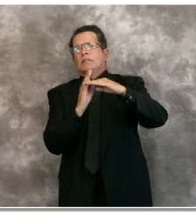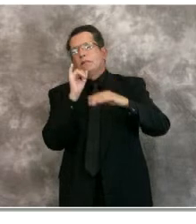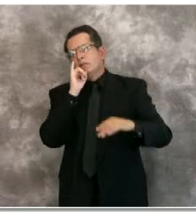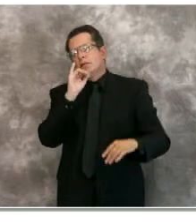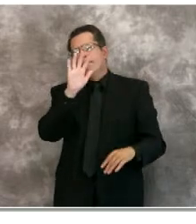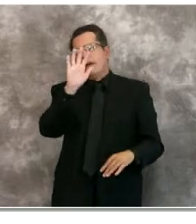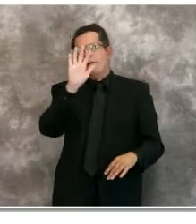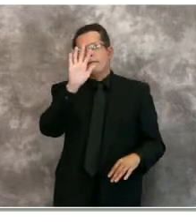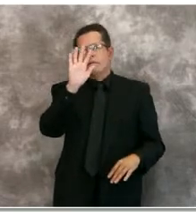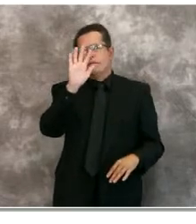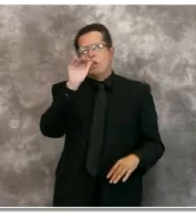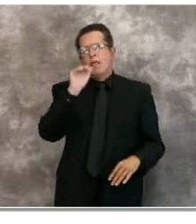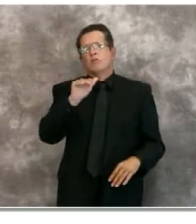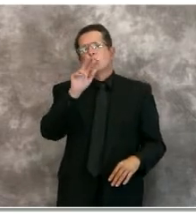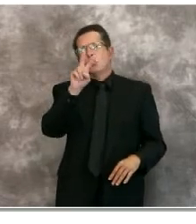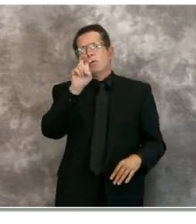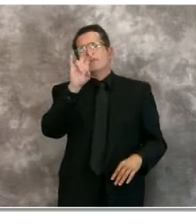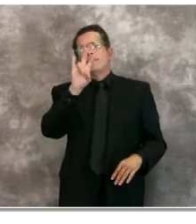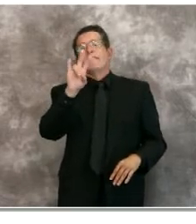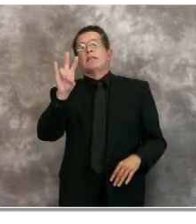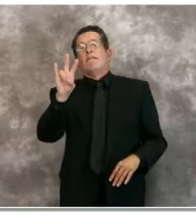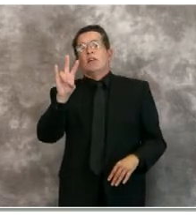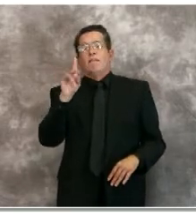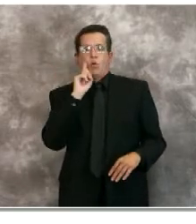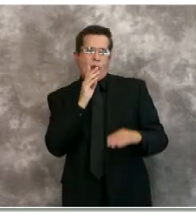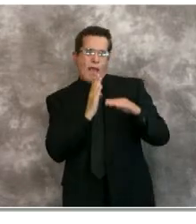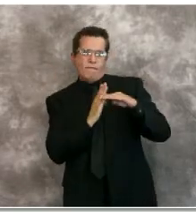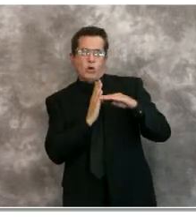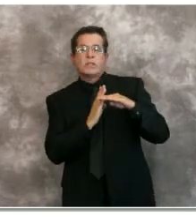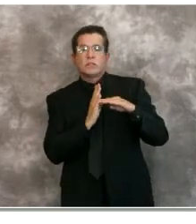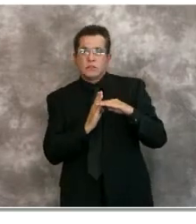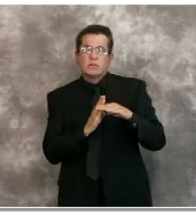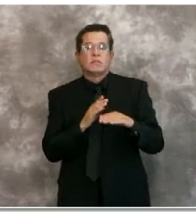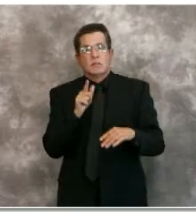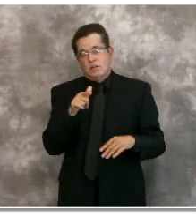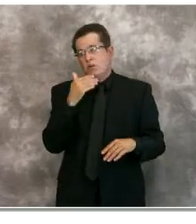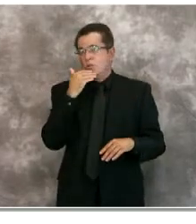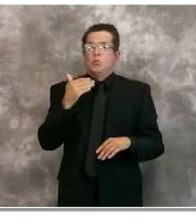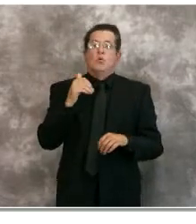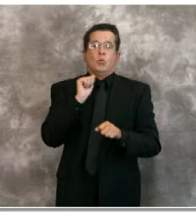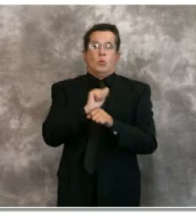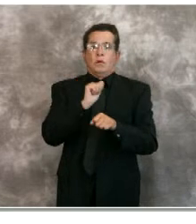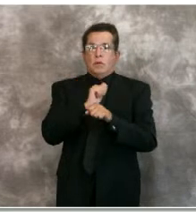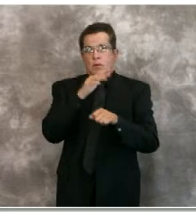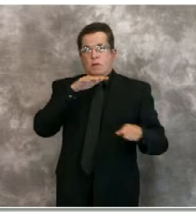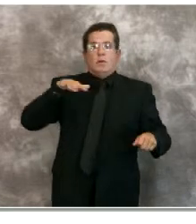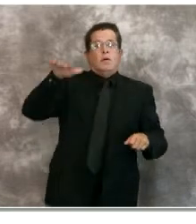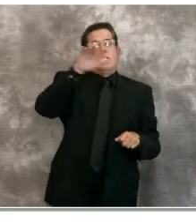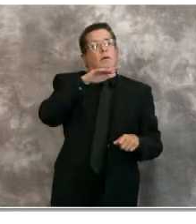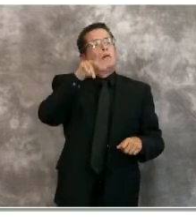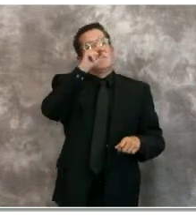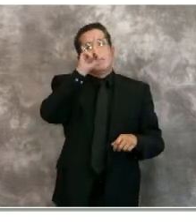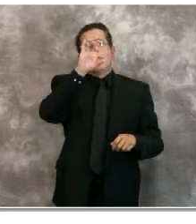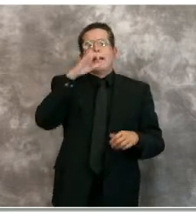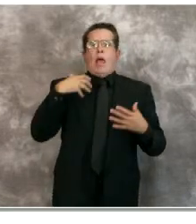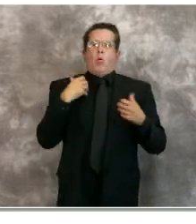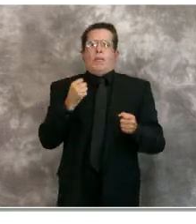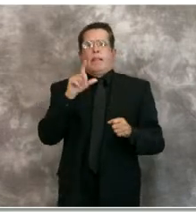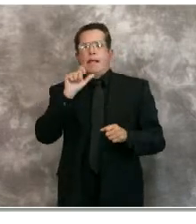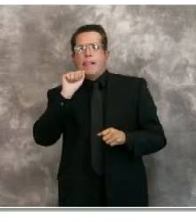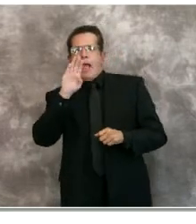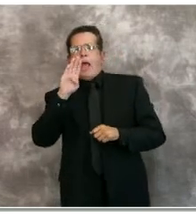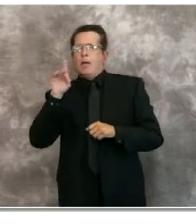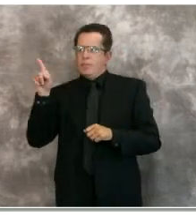had of 5,200 at 5,277. This represents tremendous work on the part of our public health lab, our health and human